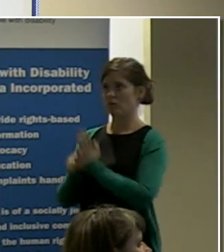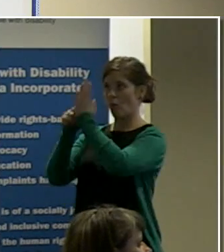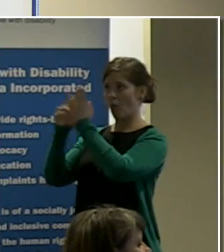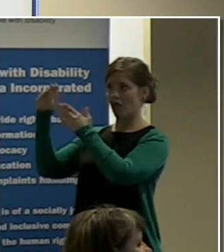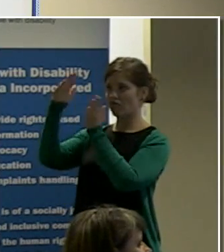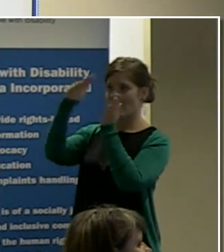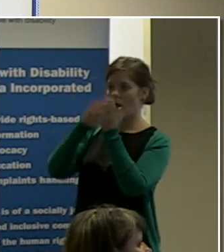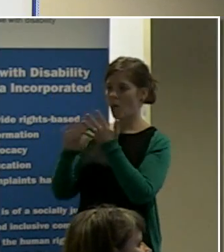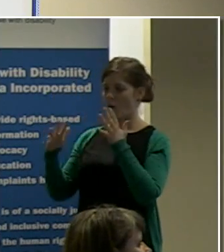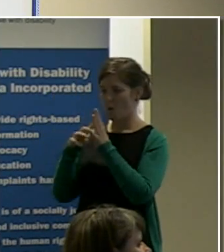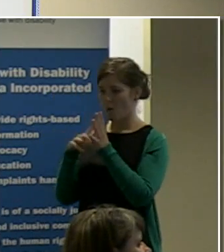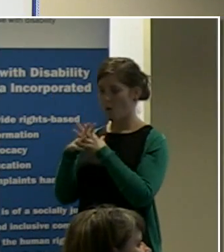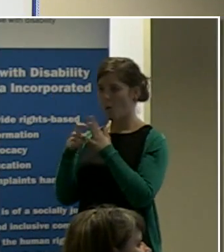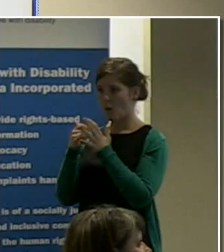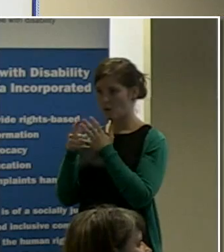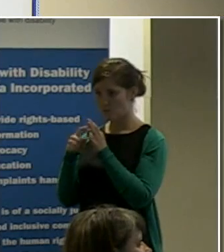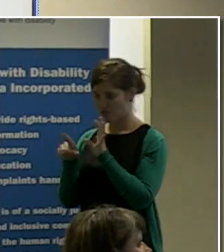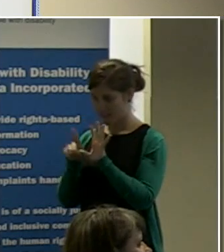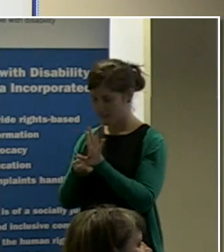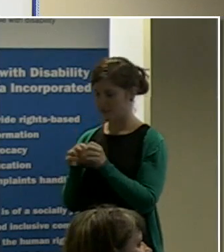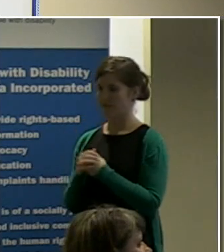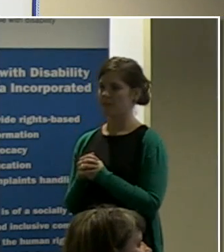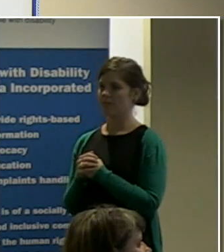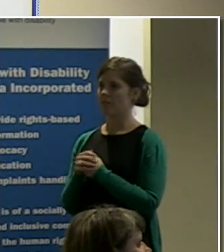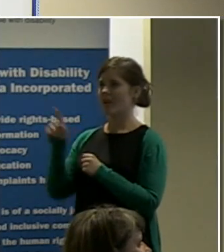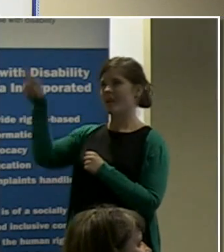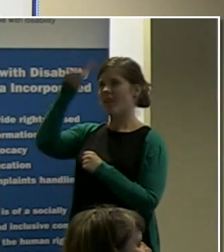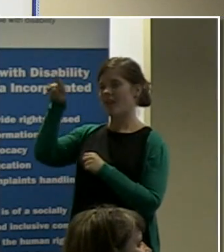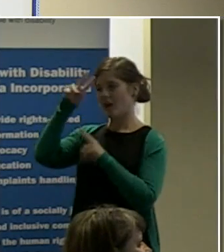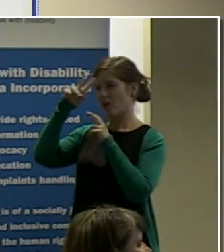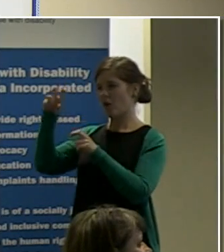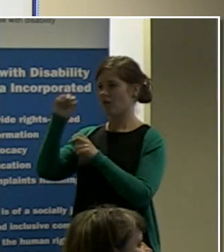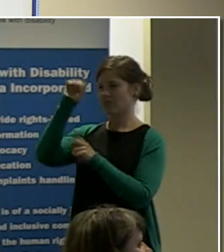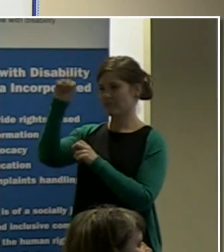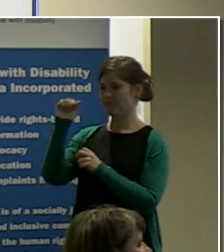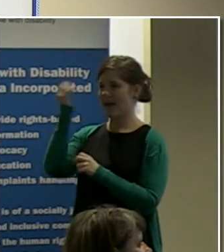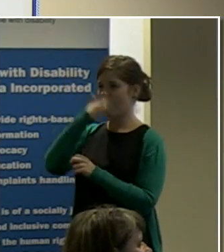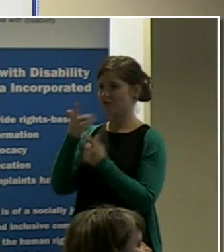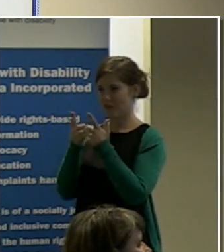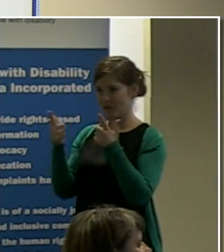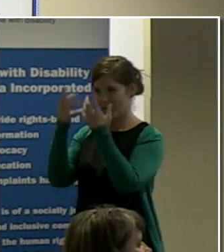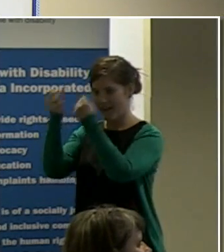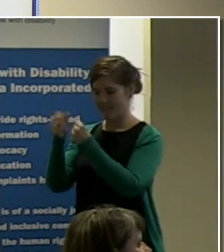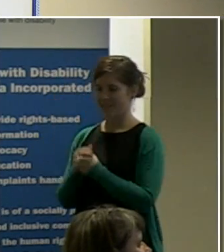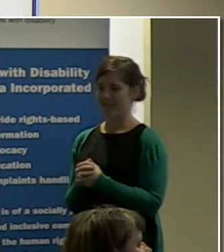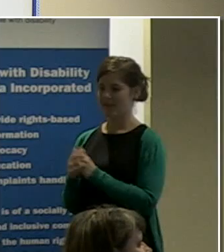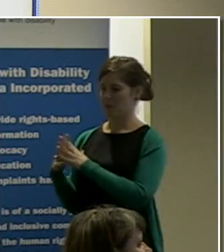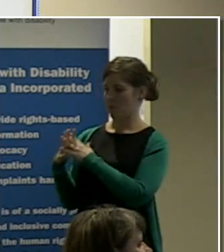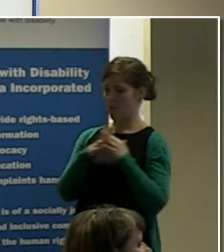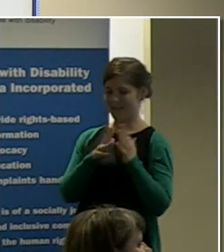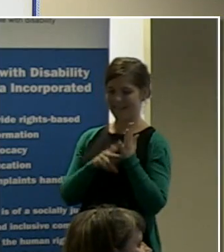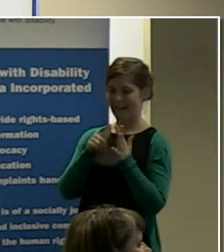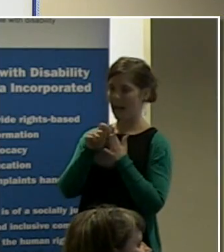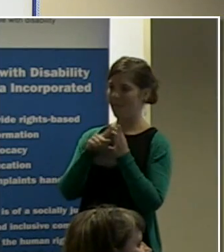the north. The mobs up that way call it the Darkinjung. The Peon to the west.